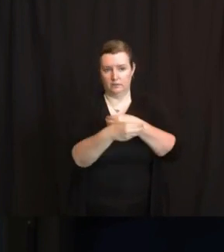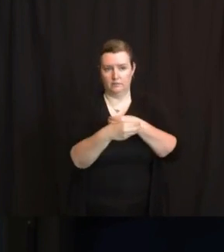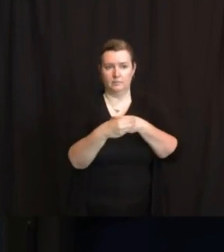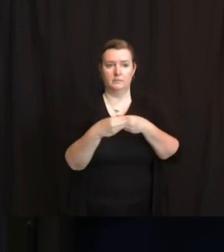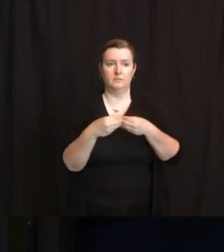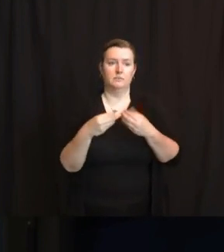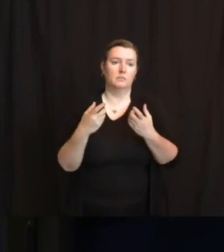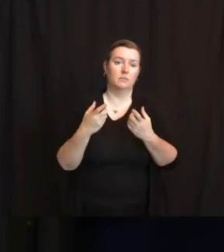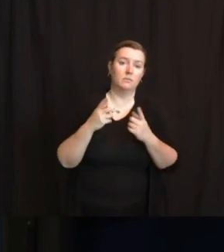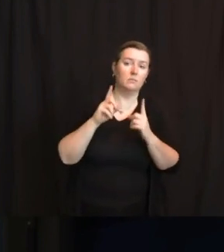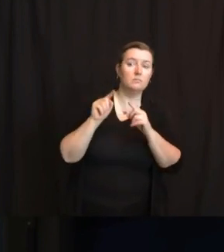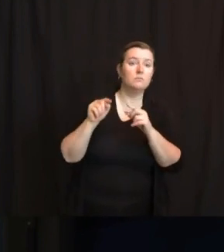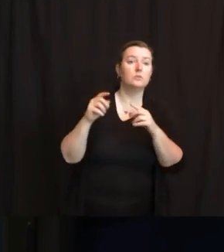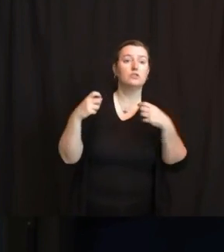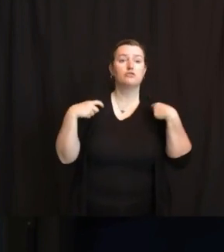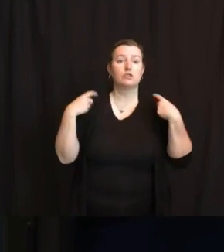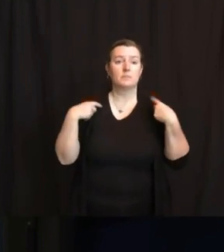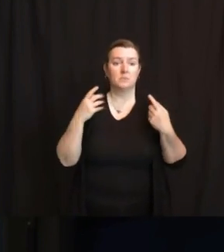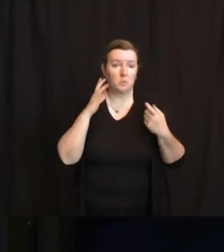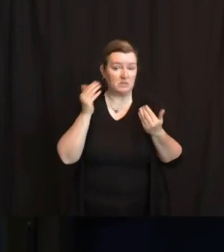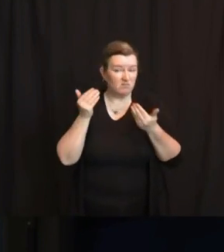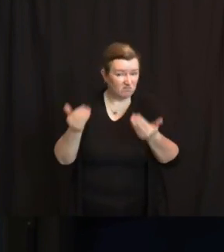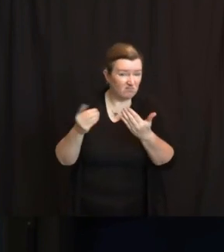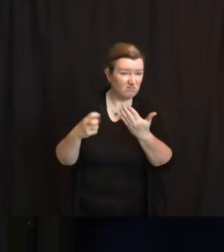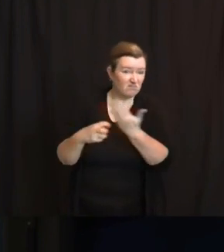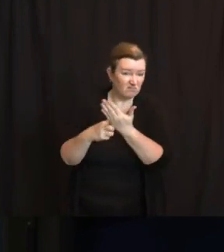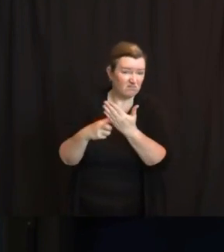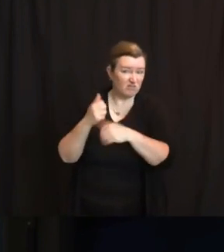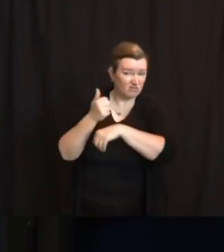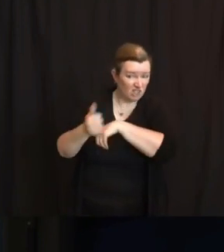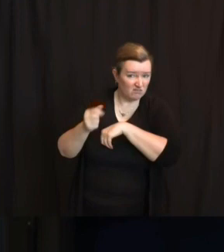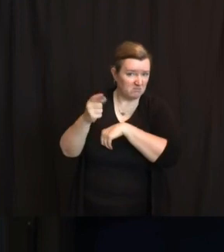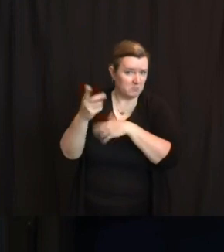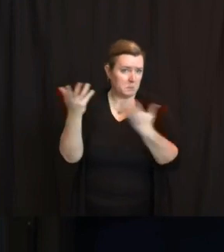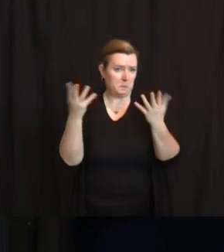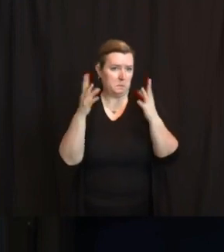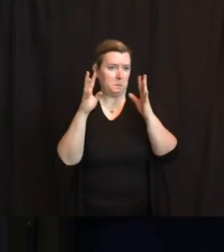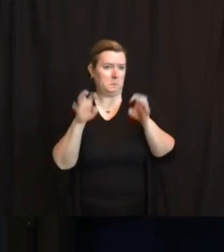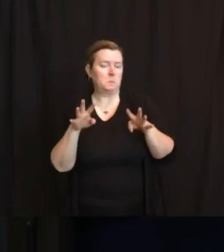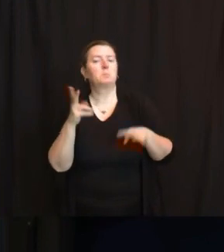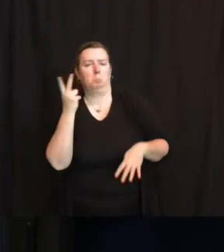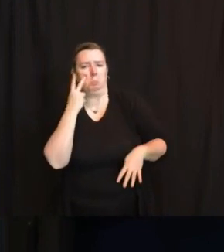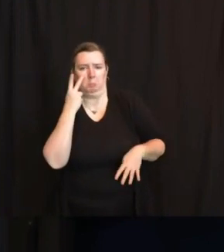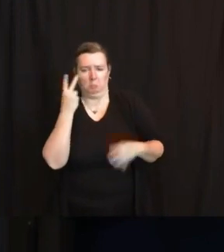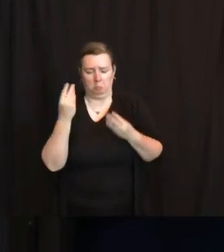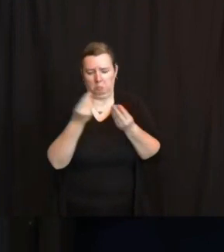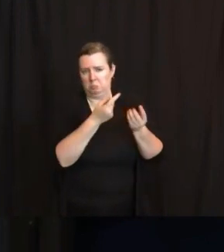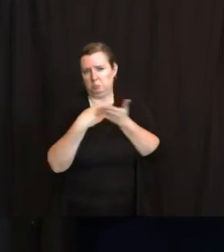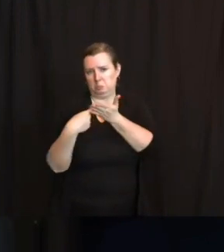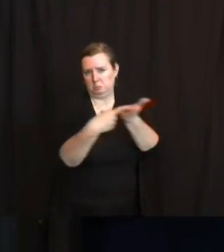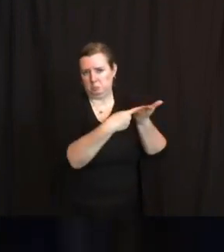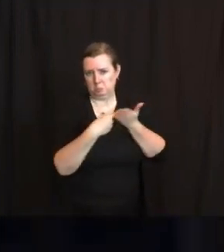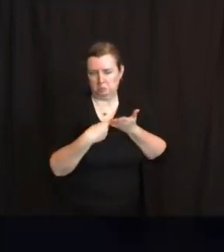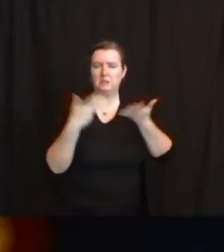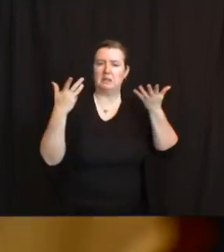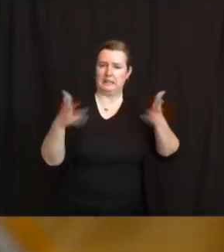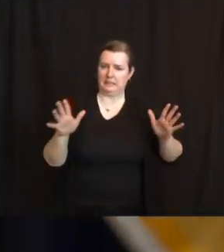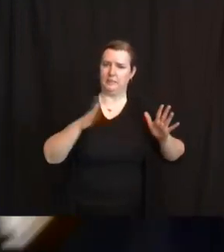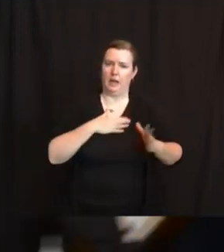be filed. But beyond that, Governor, as Paul would say, pressing on. Oh, I love